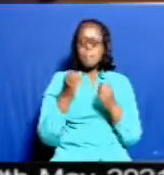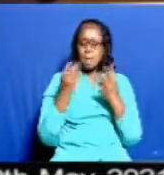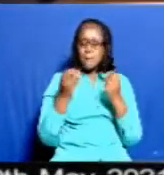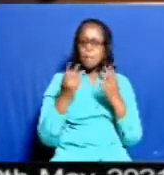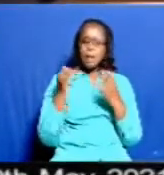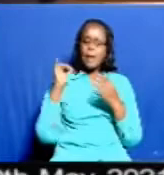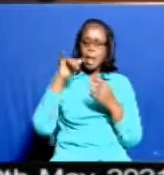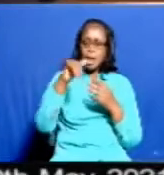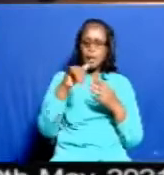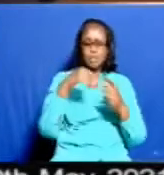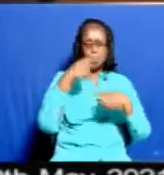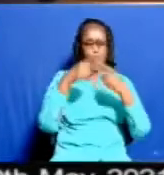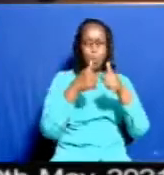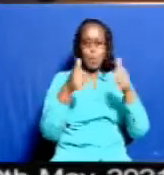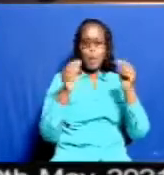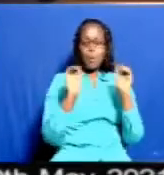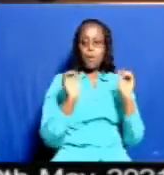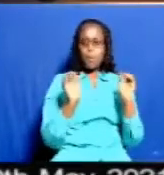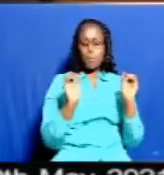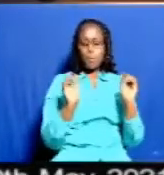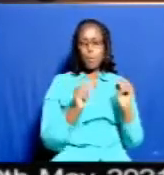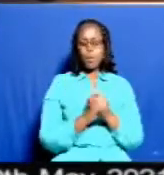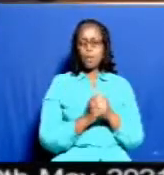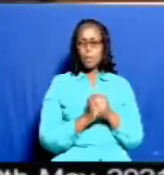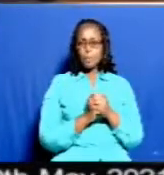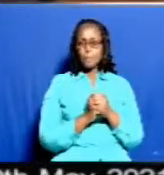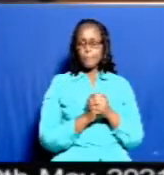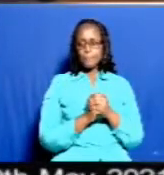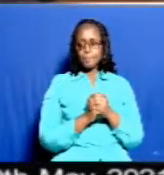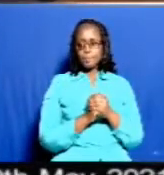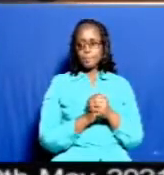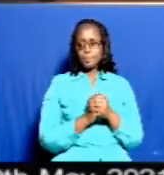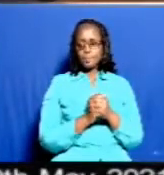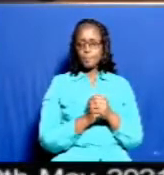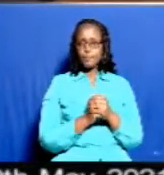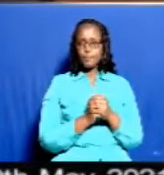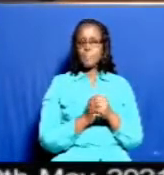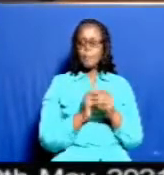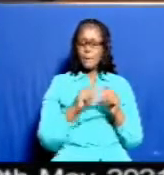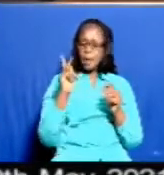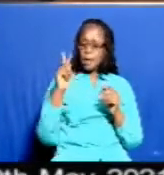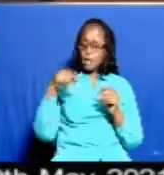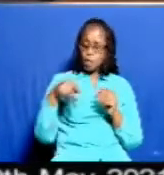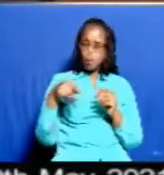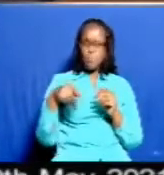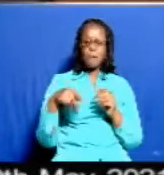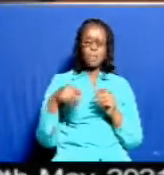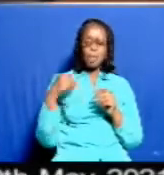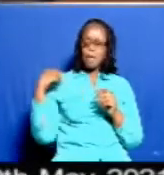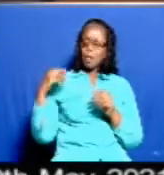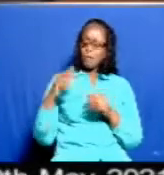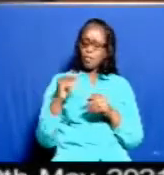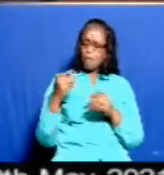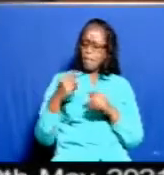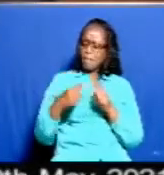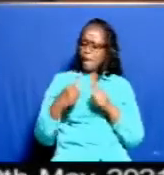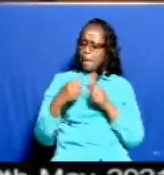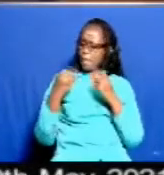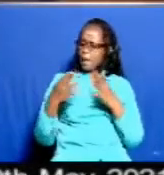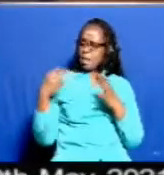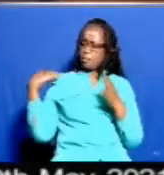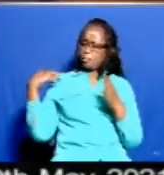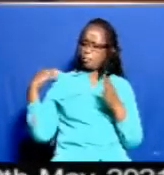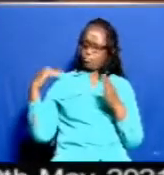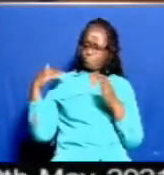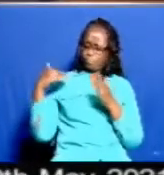think Kenya Airways has not just been doing badly this year. They have been doing badly over the years. And the question is, for how long do we